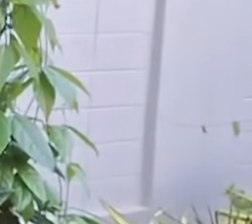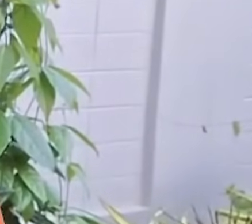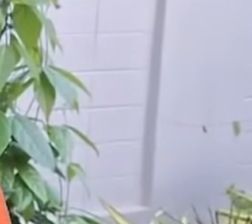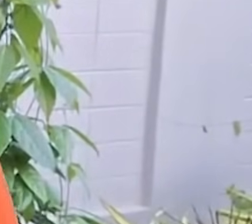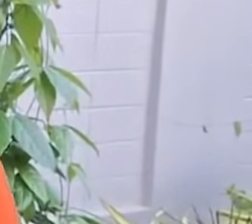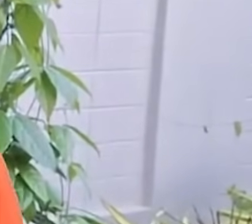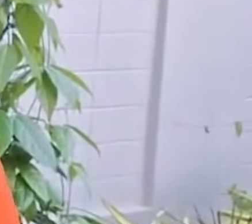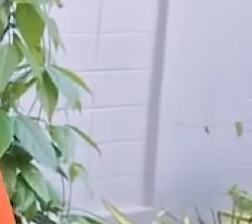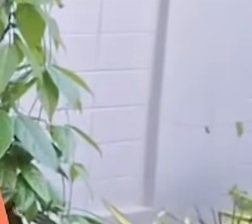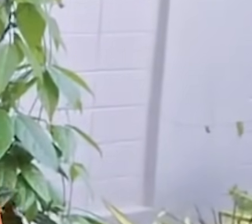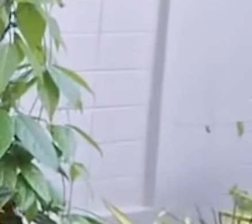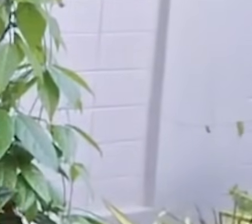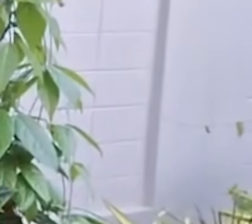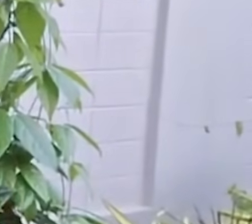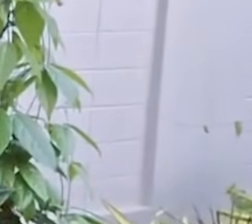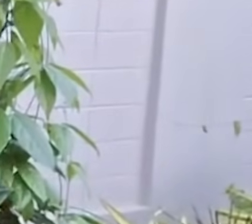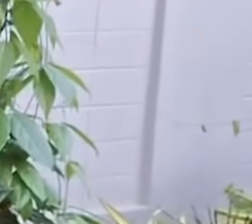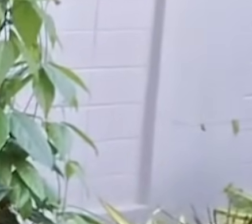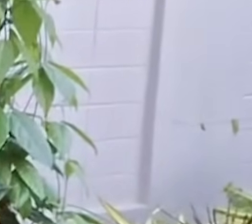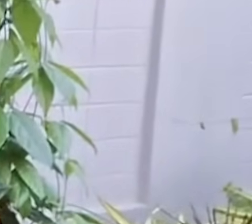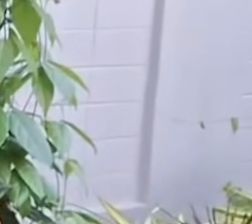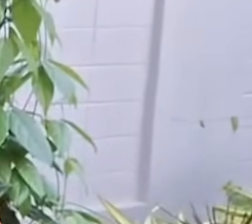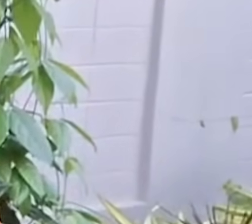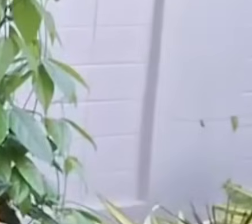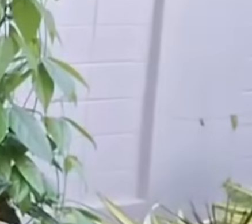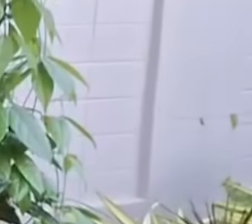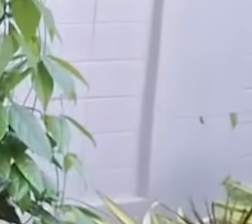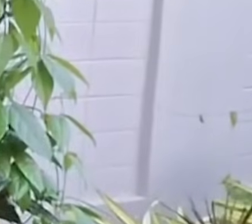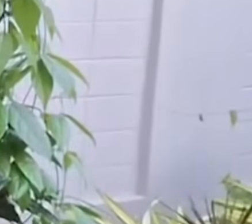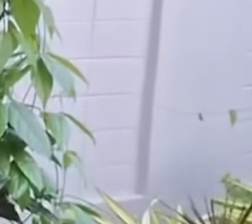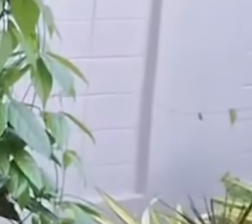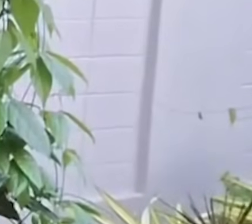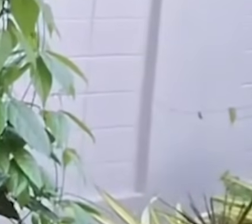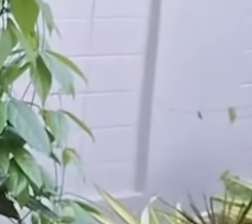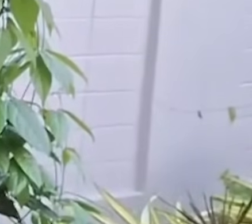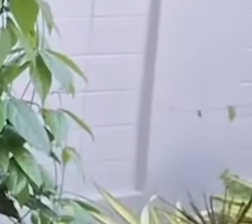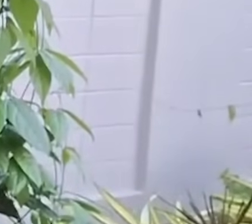elite umpire rather, Mr.